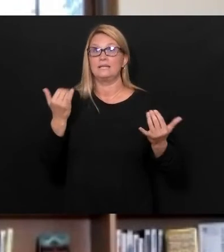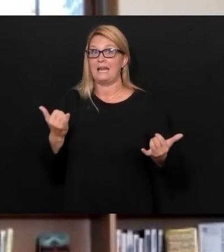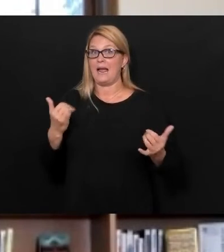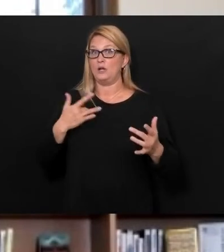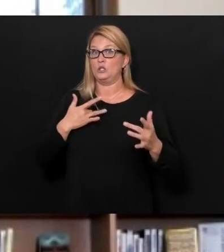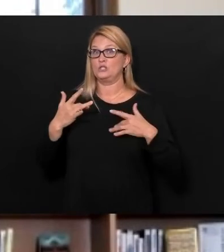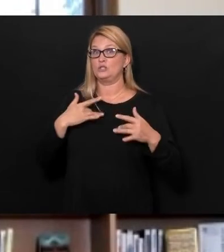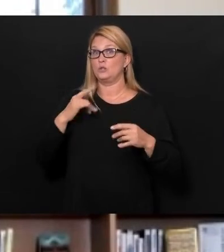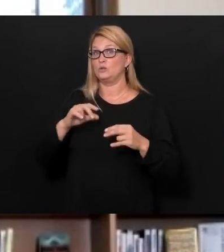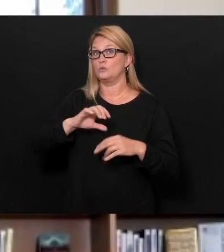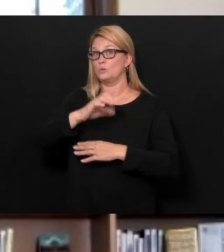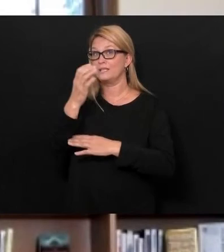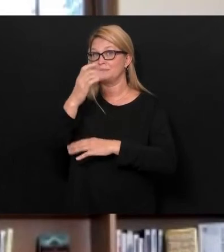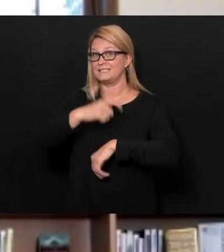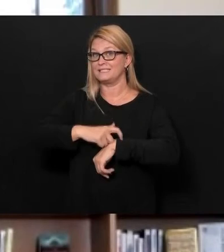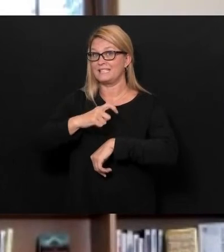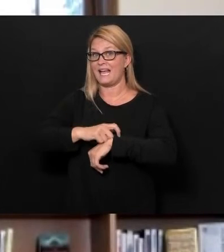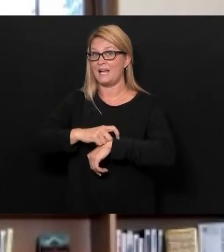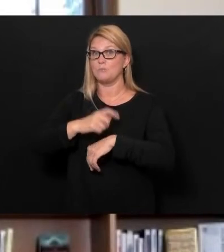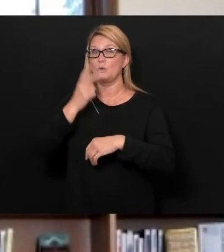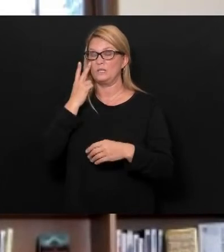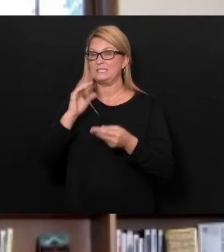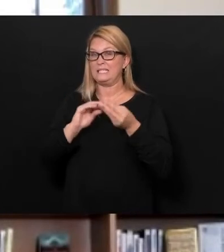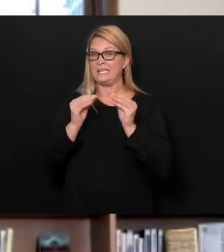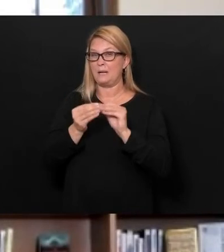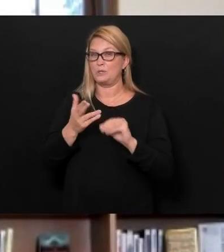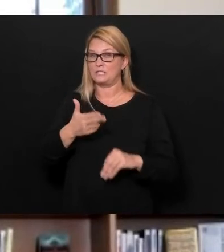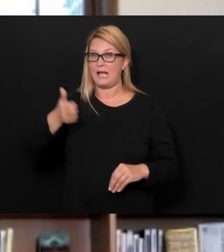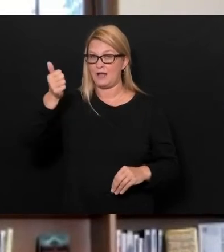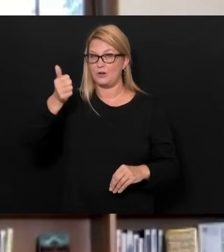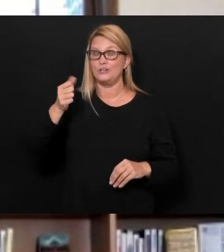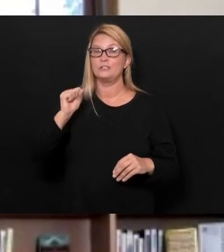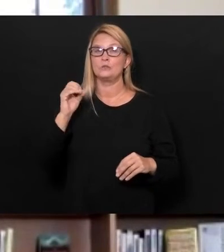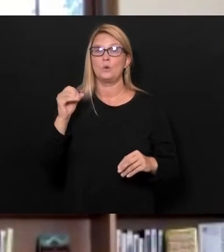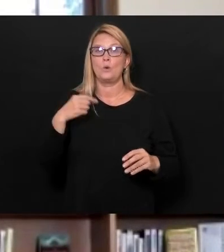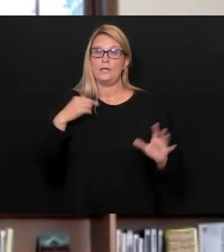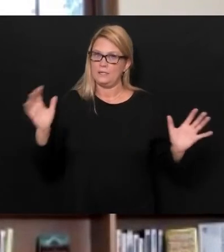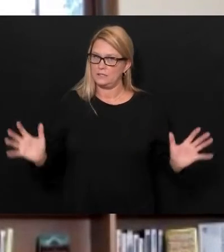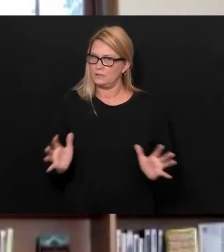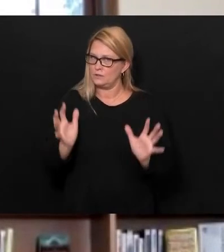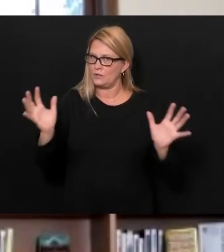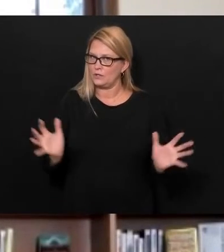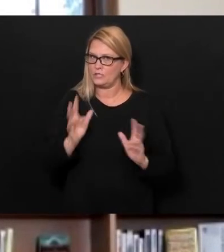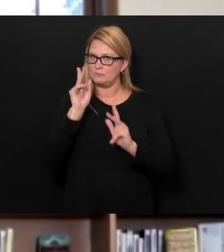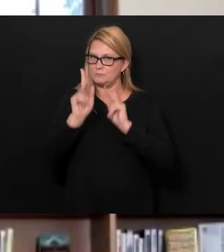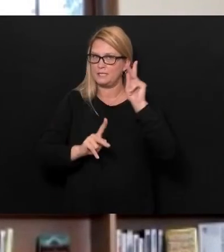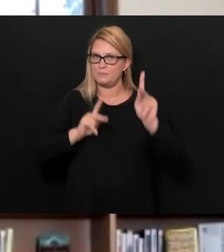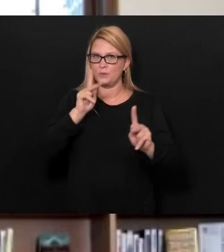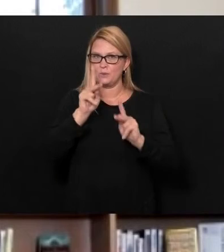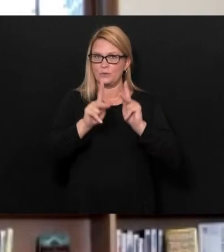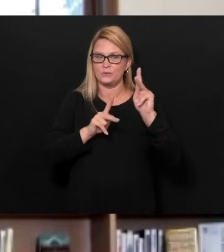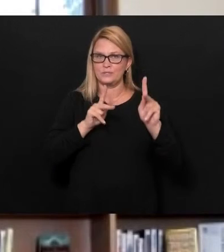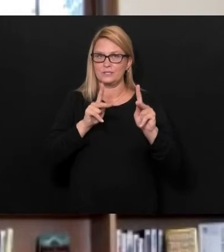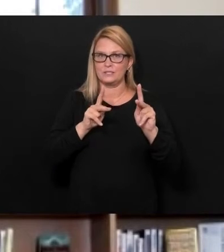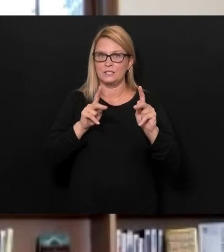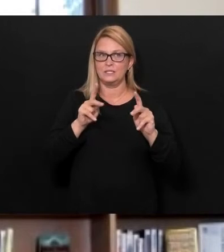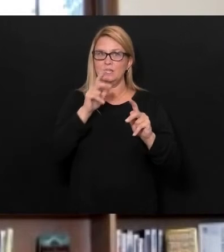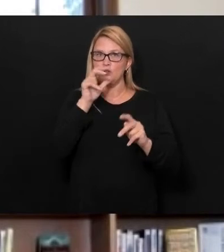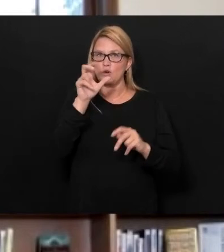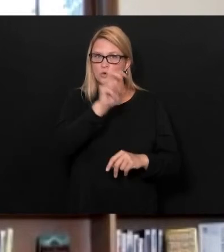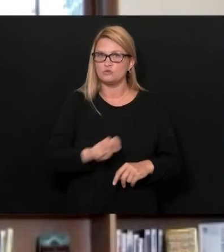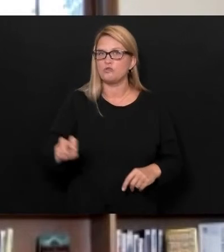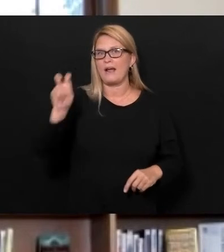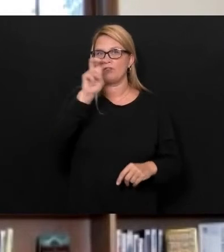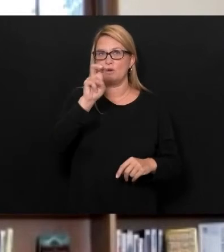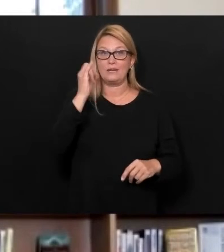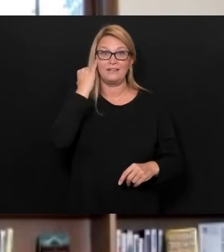coming up that we're going to see some numbers, if not higher. So we do want to encourage people to try not to, you know, travel too much if they